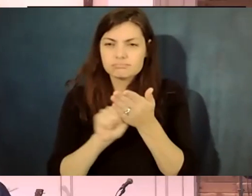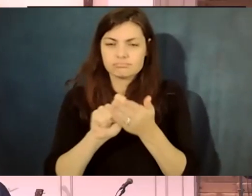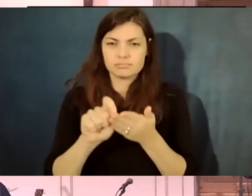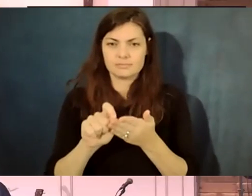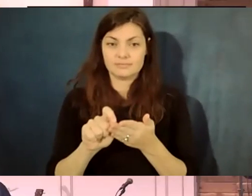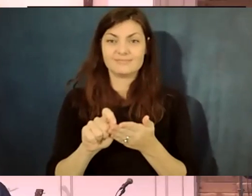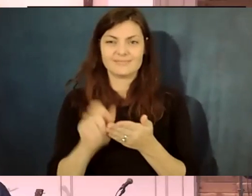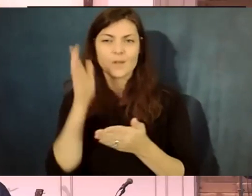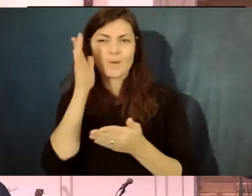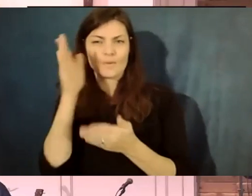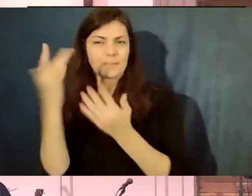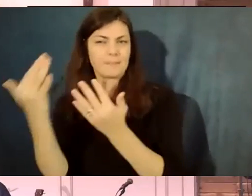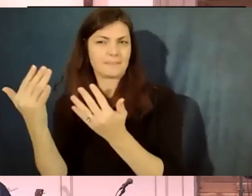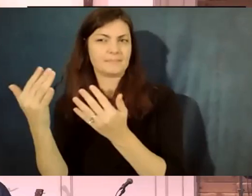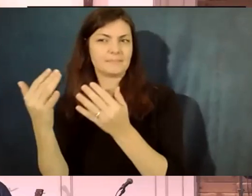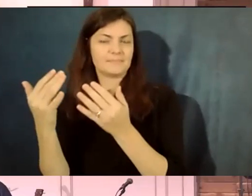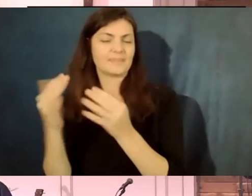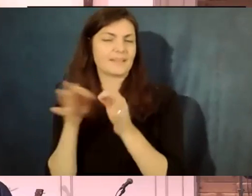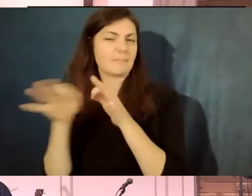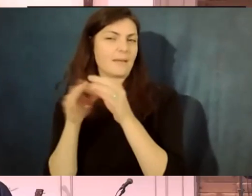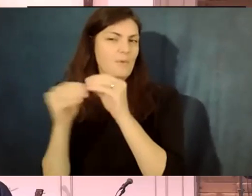explaining this in the next part. We won't get to it this week.